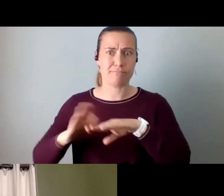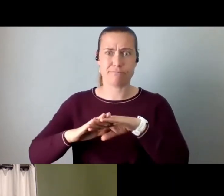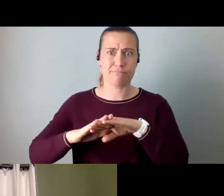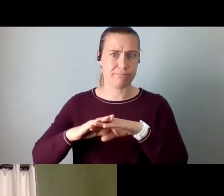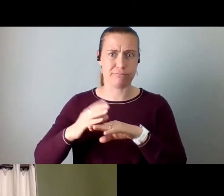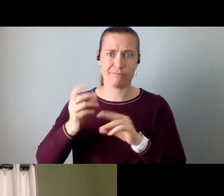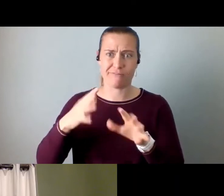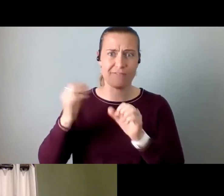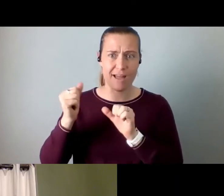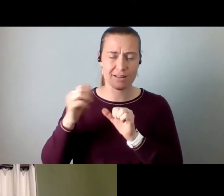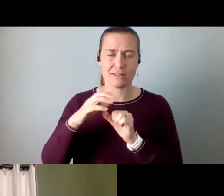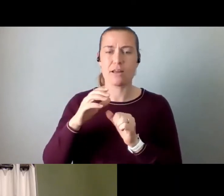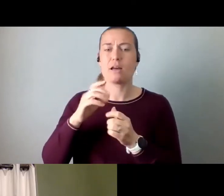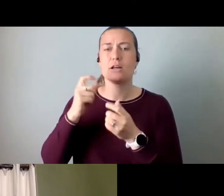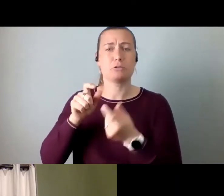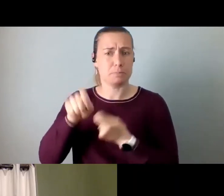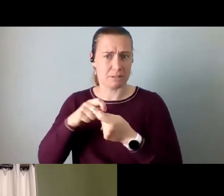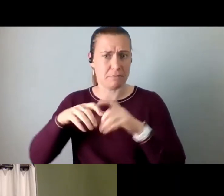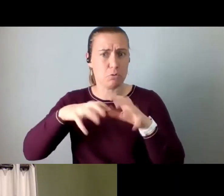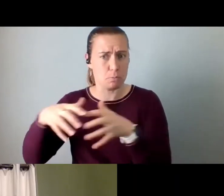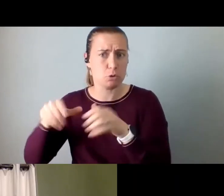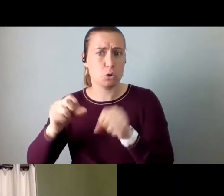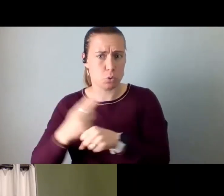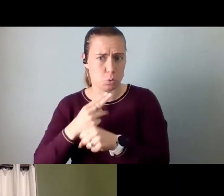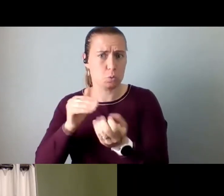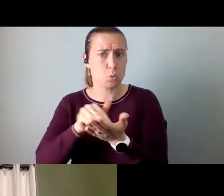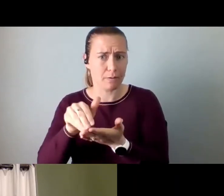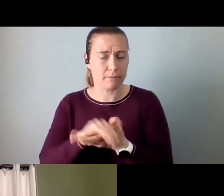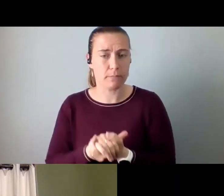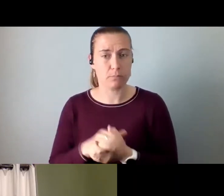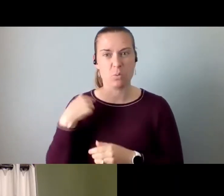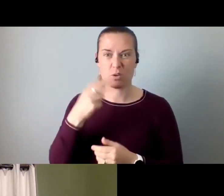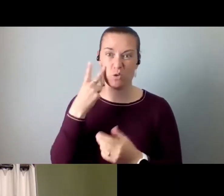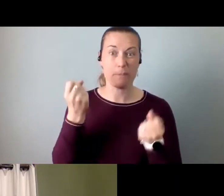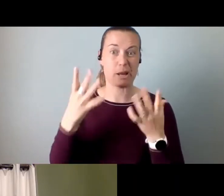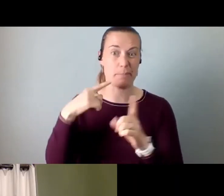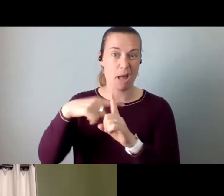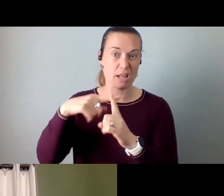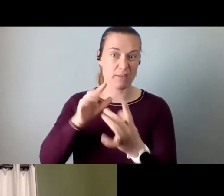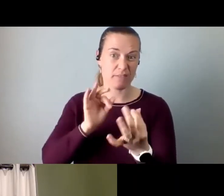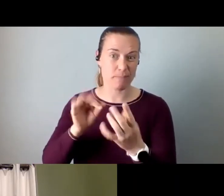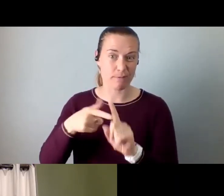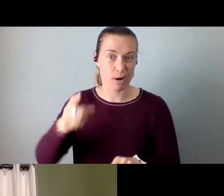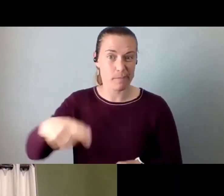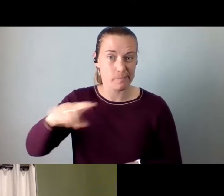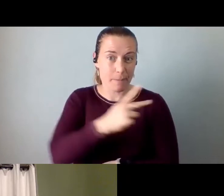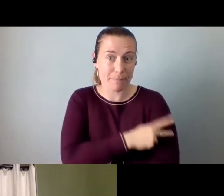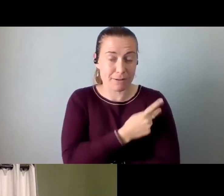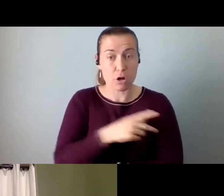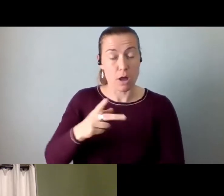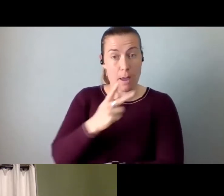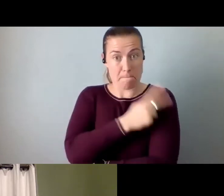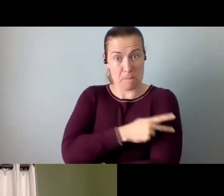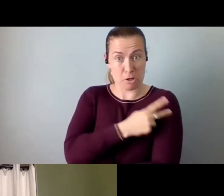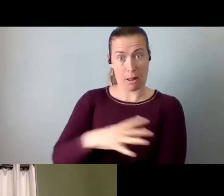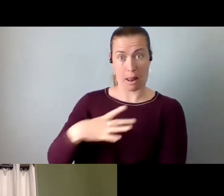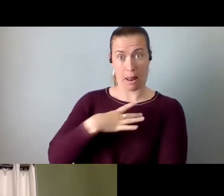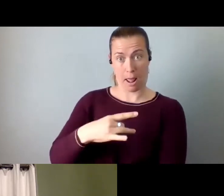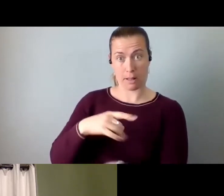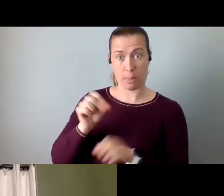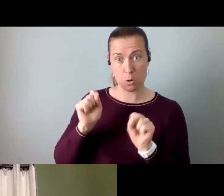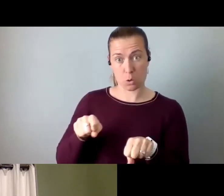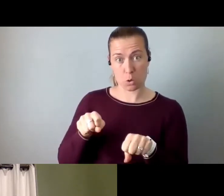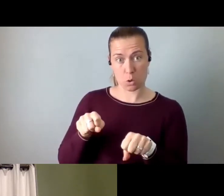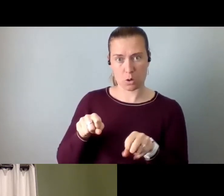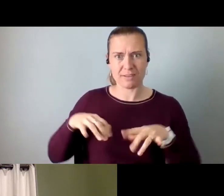by select groups. And we saw a lot of positive feedback from patients. So patients really enjoyed the opportunity to be able to